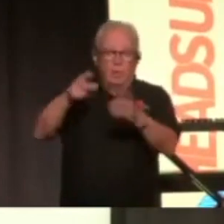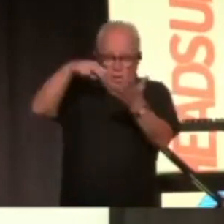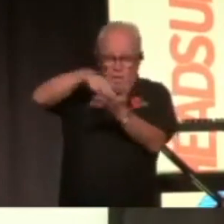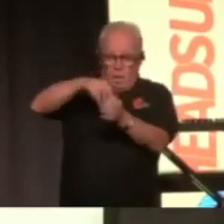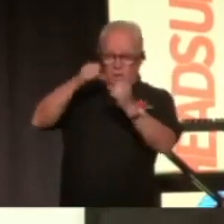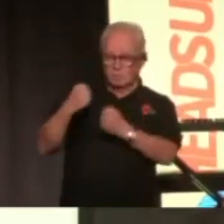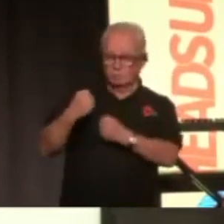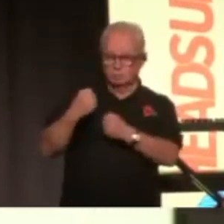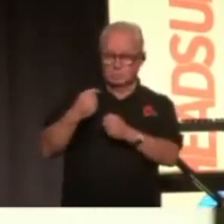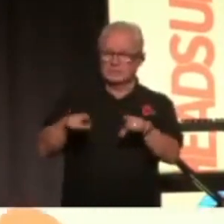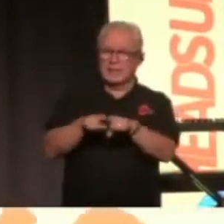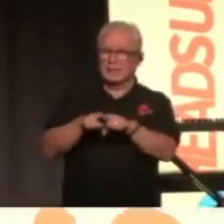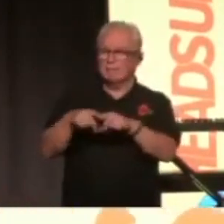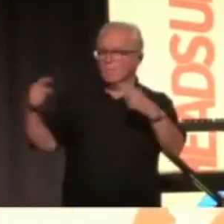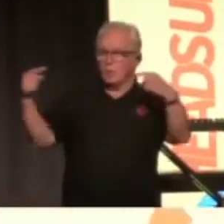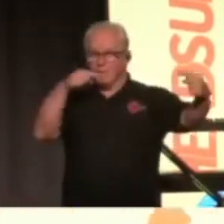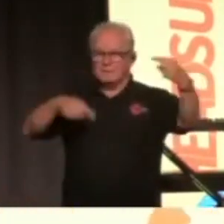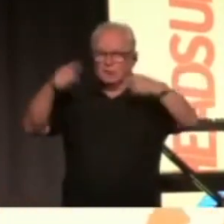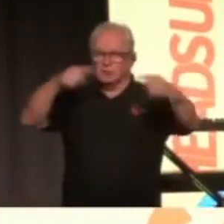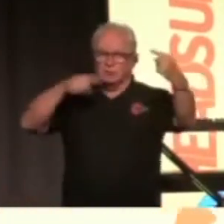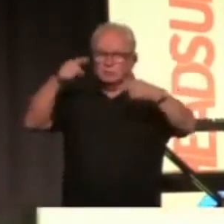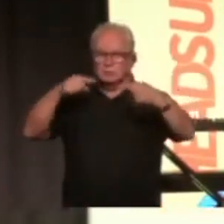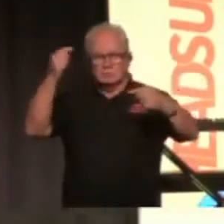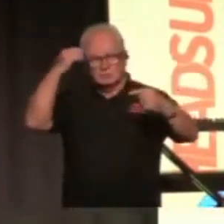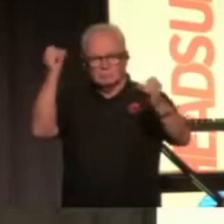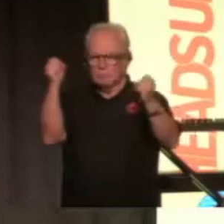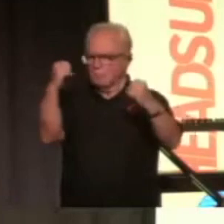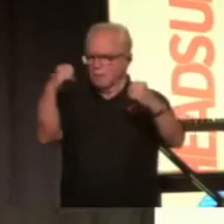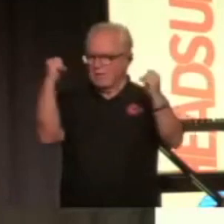You're in a head button competition with Jimmy.